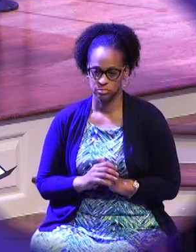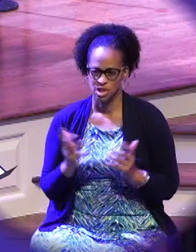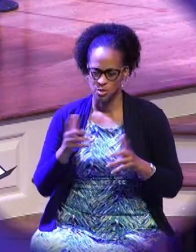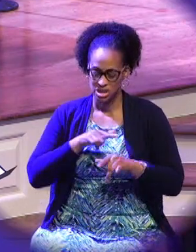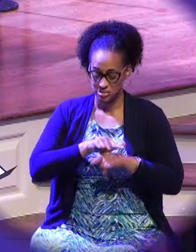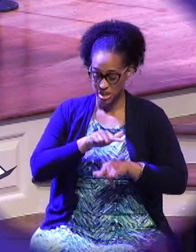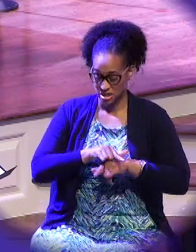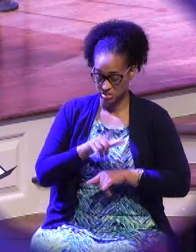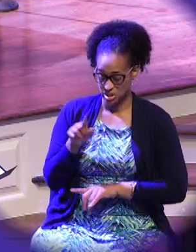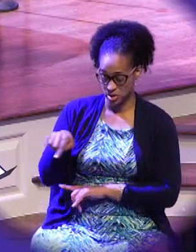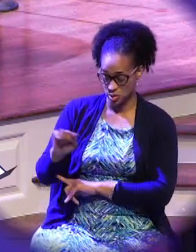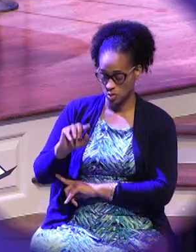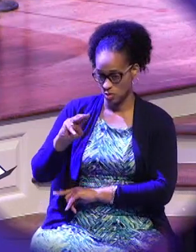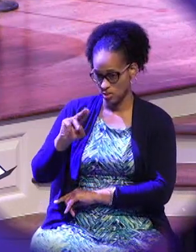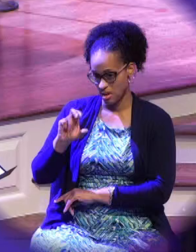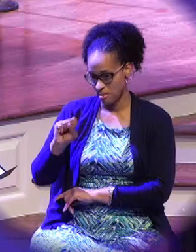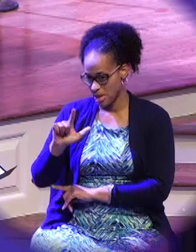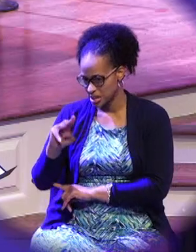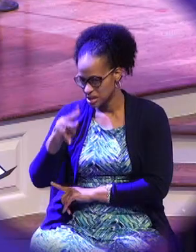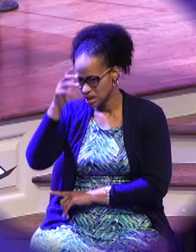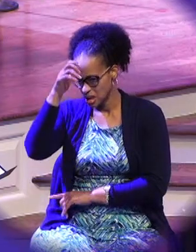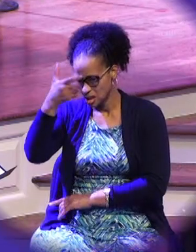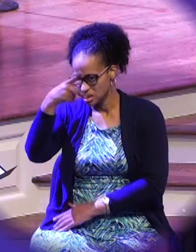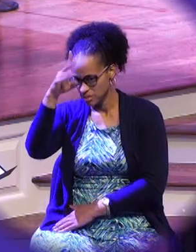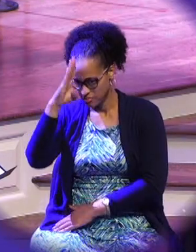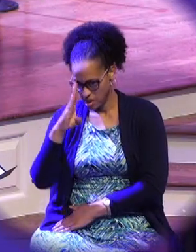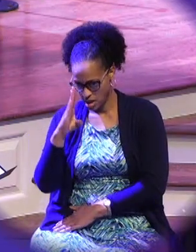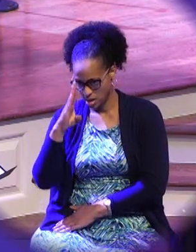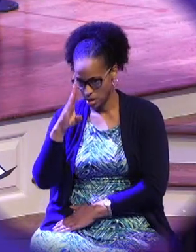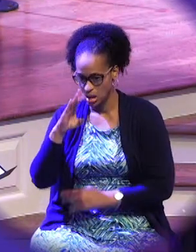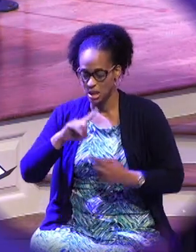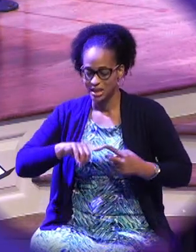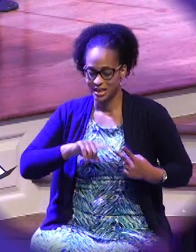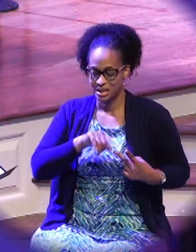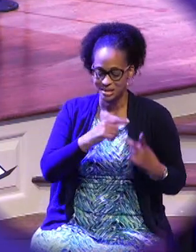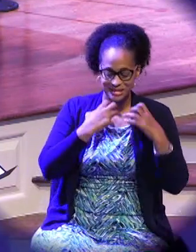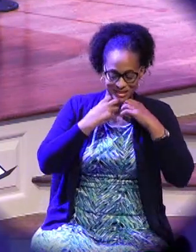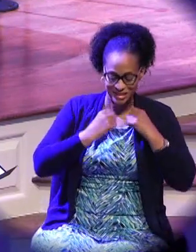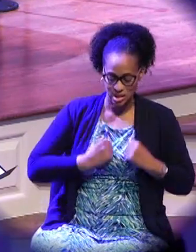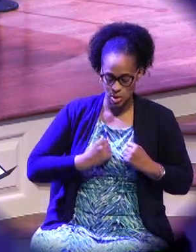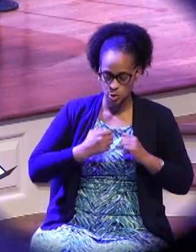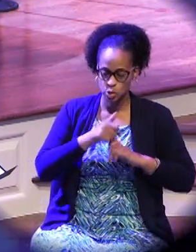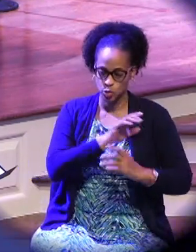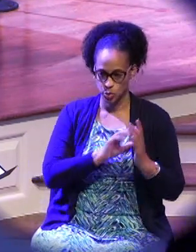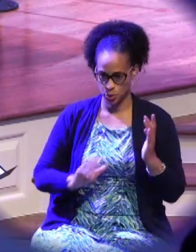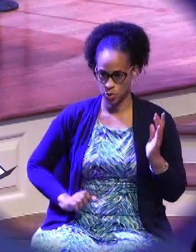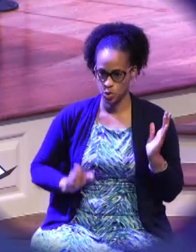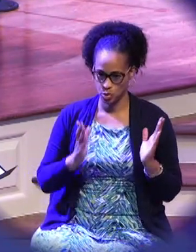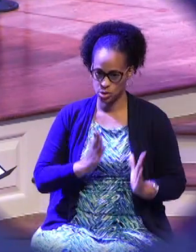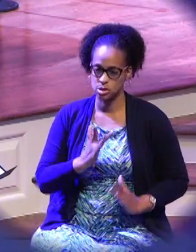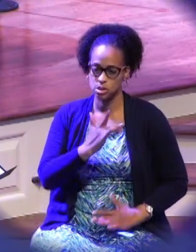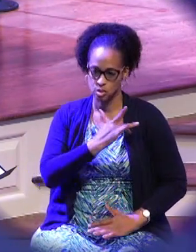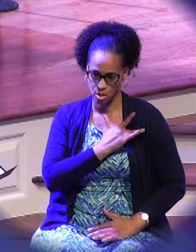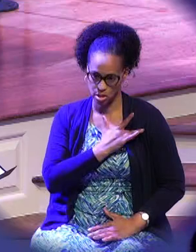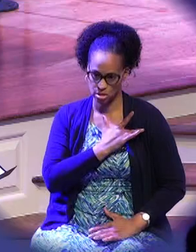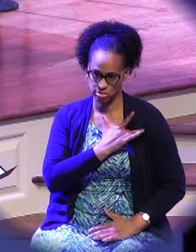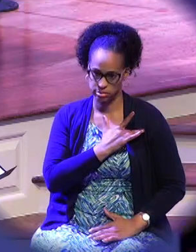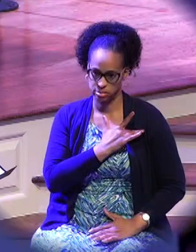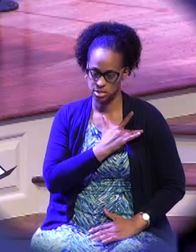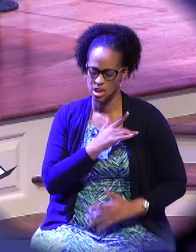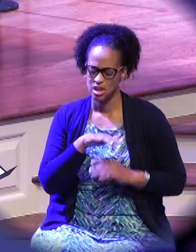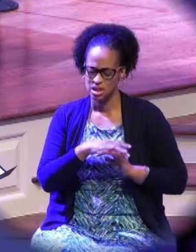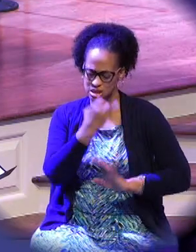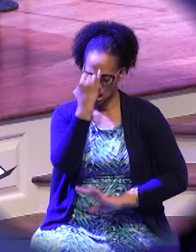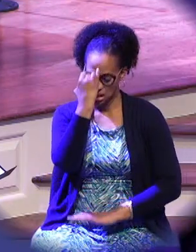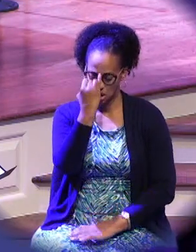blasphemous to the Muslim concept of God is dear to the Christian's heart. That is this